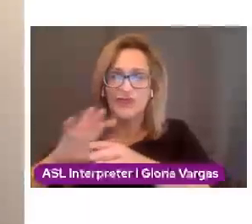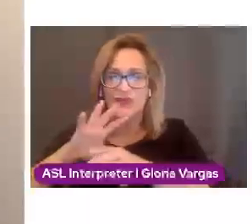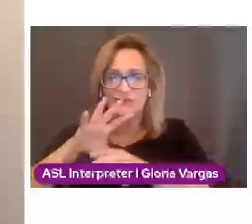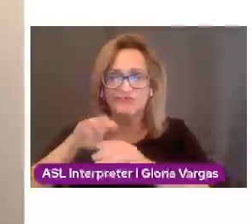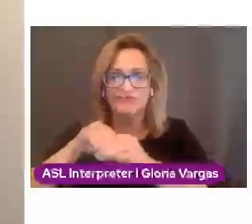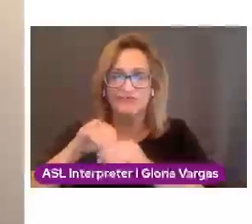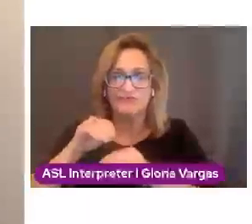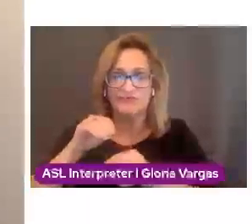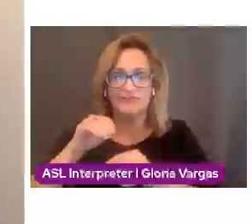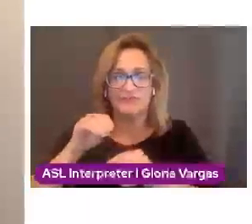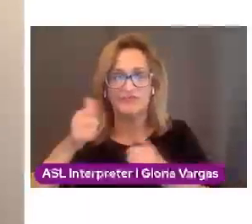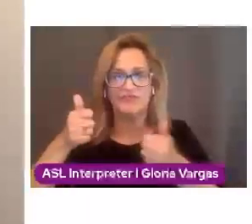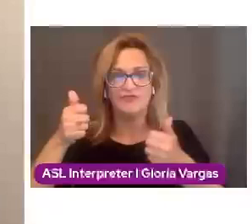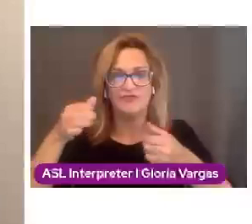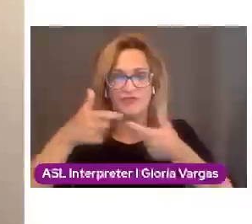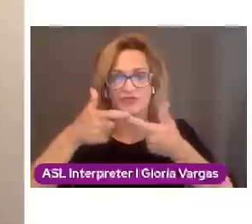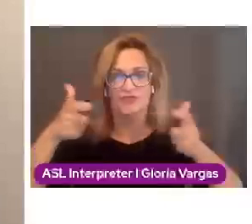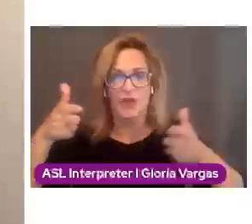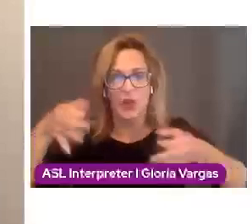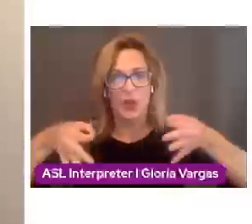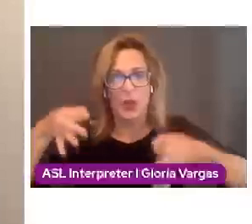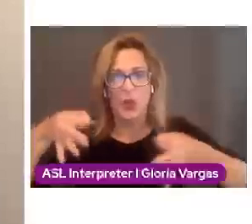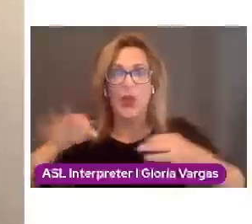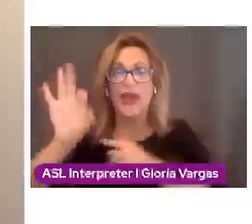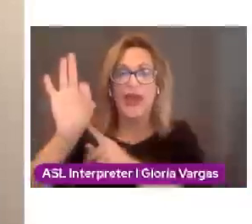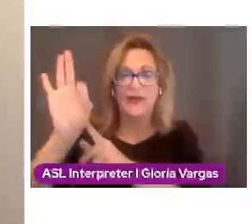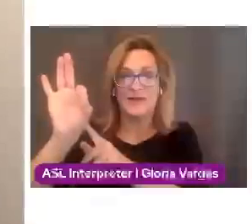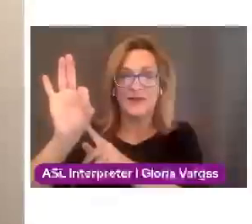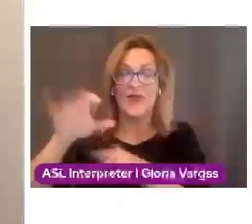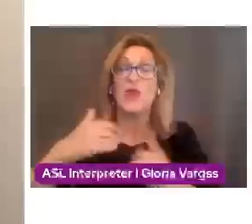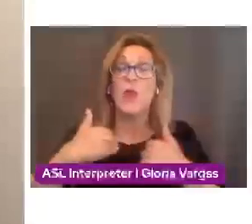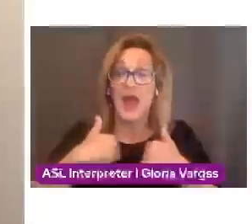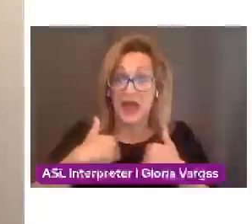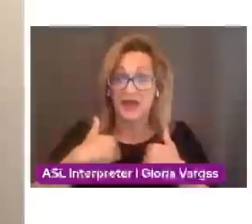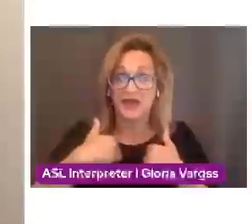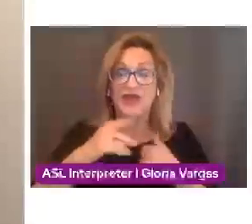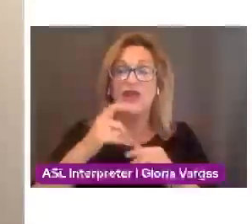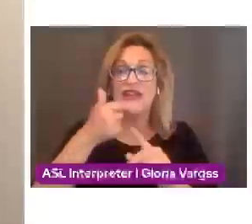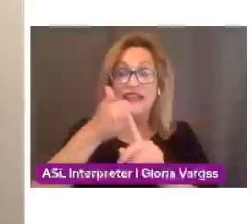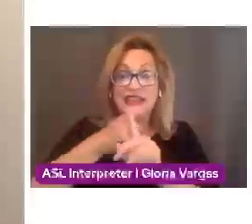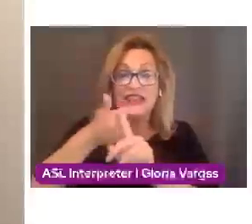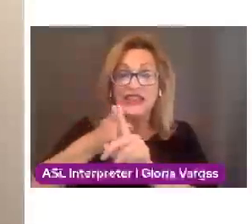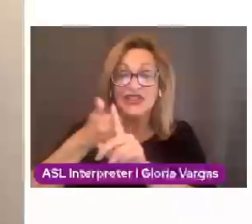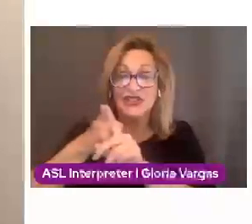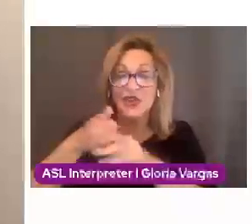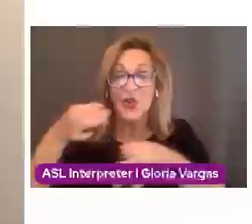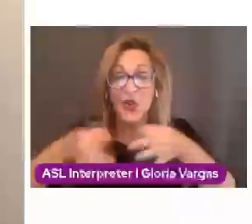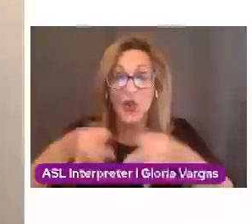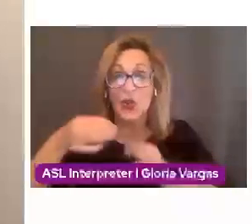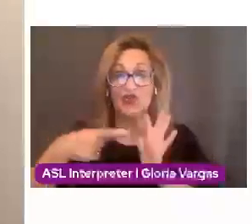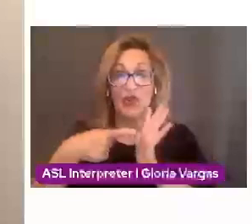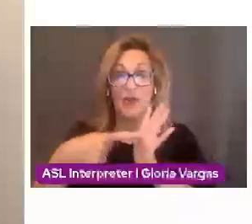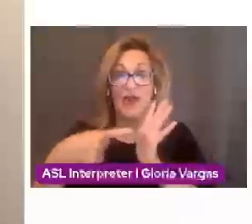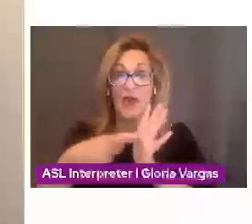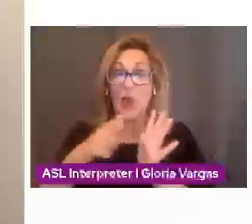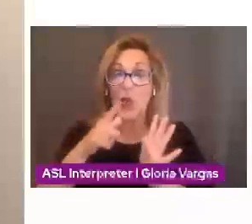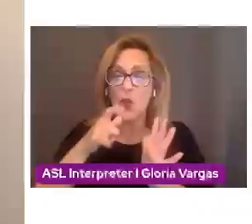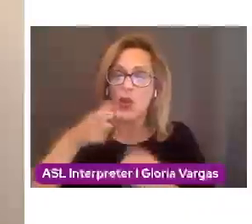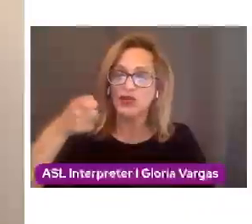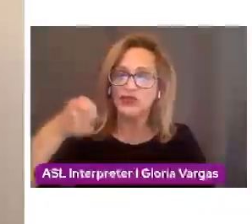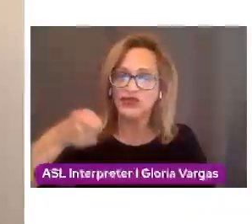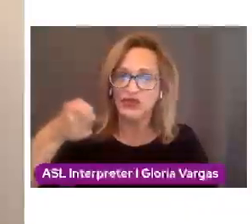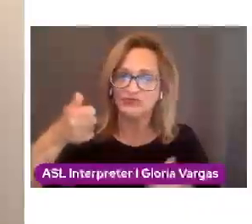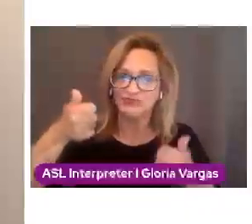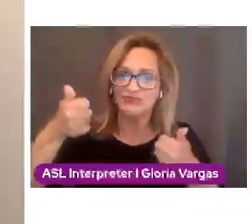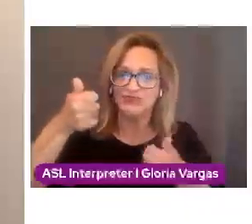had 1 Supreme Court justice that represented each of the circuit courts. And so that is why we actually have